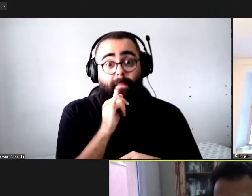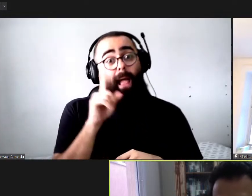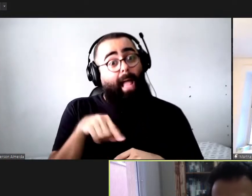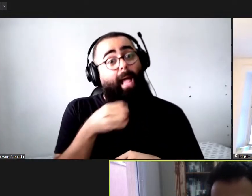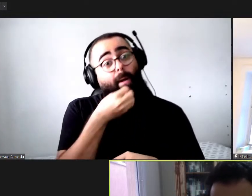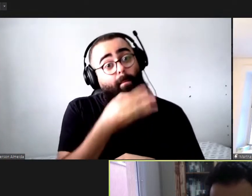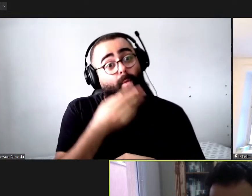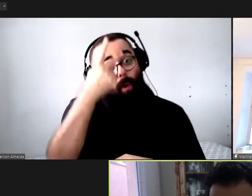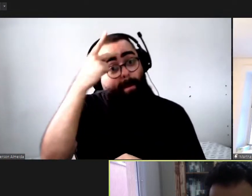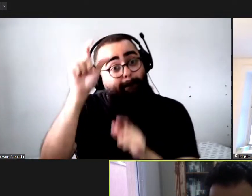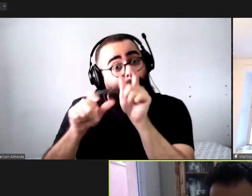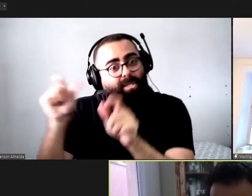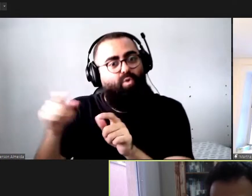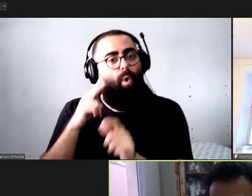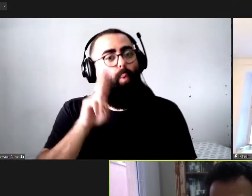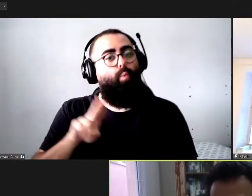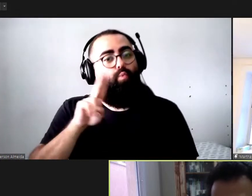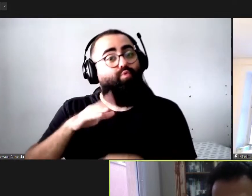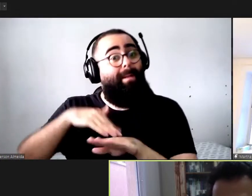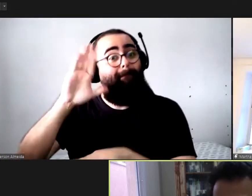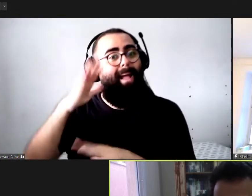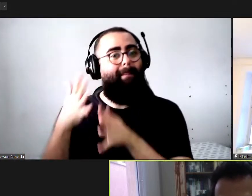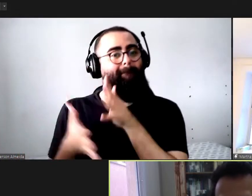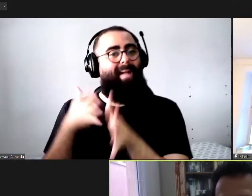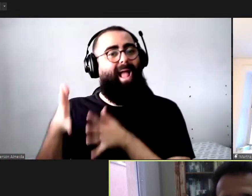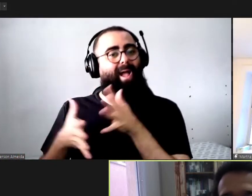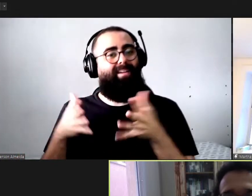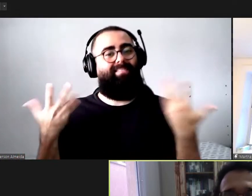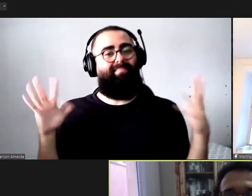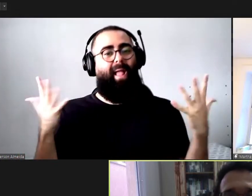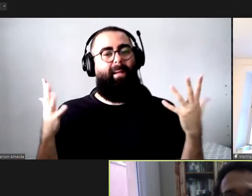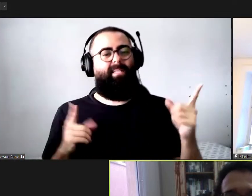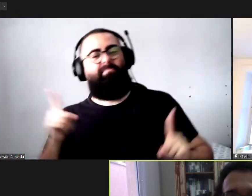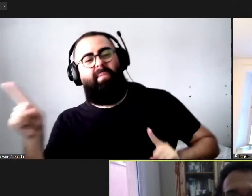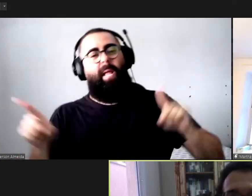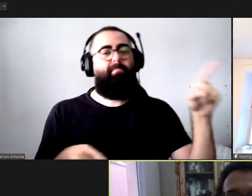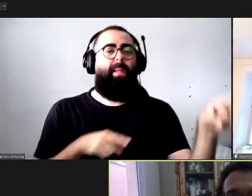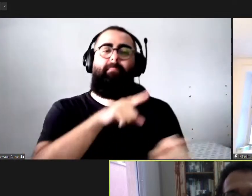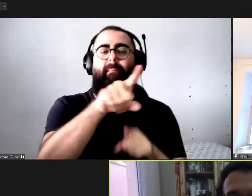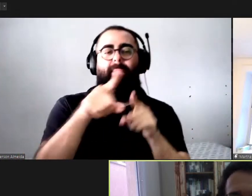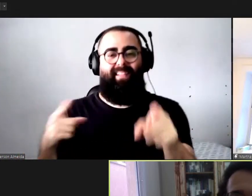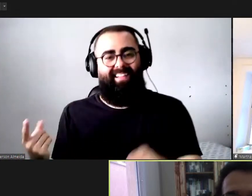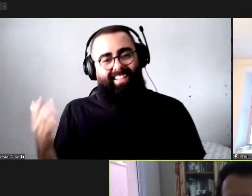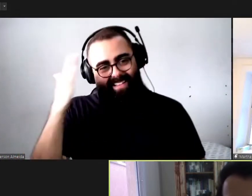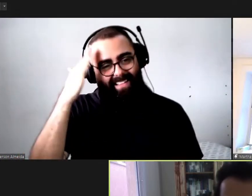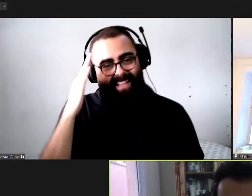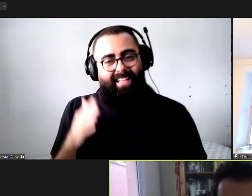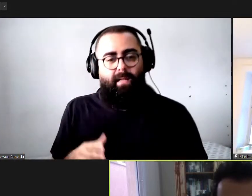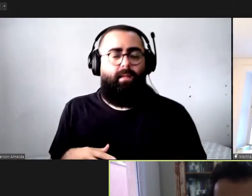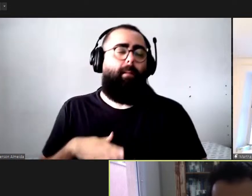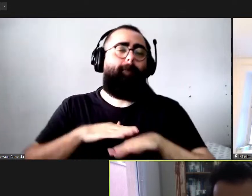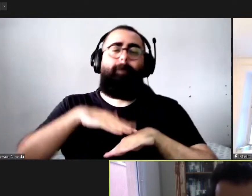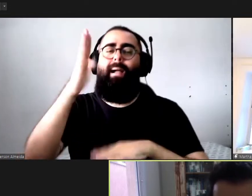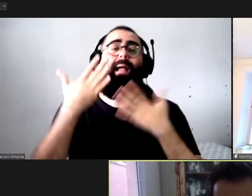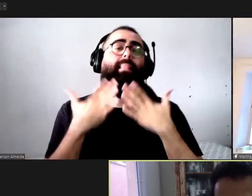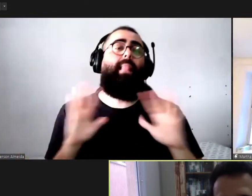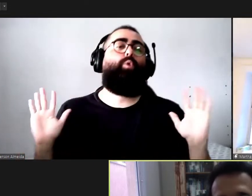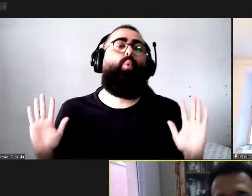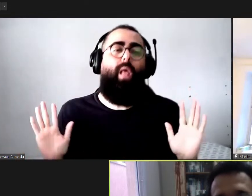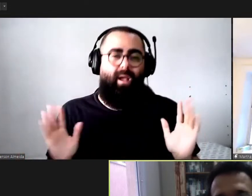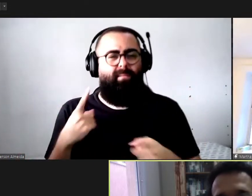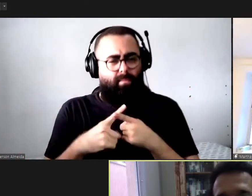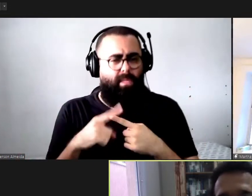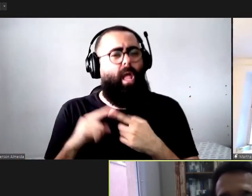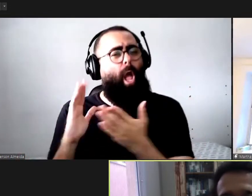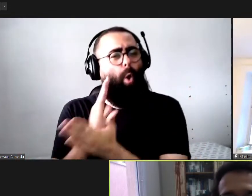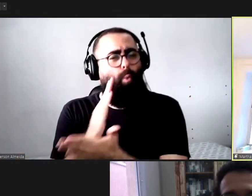of force them to point to some picture like this? More spontaneous use of the hand.